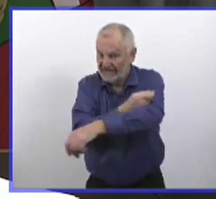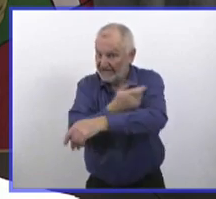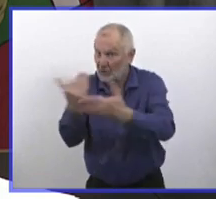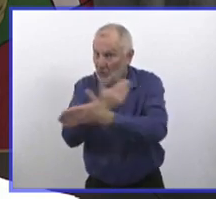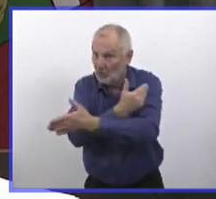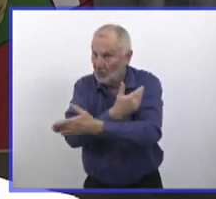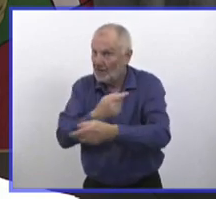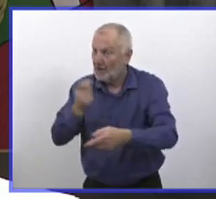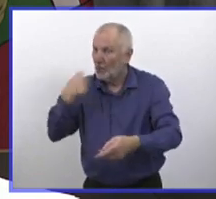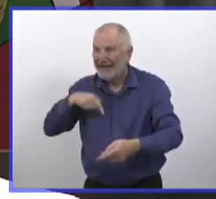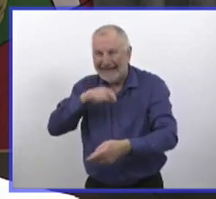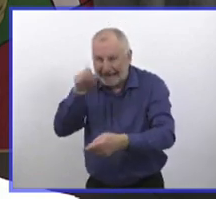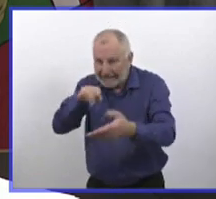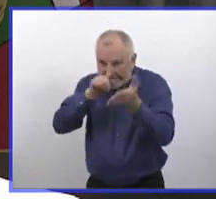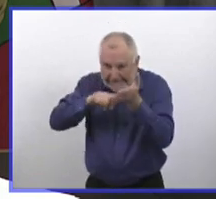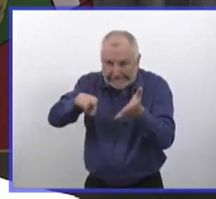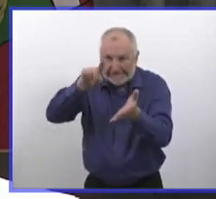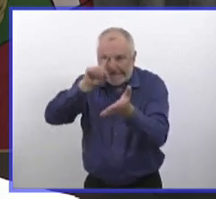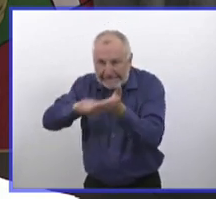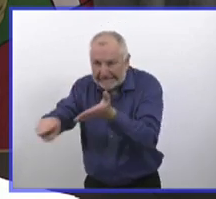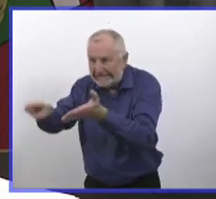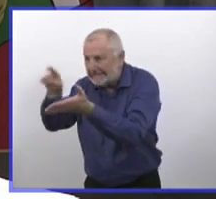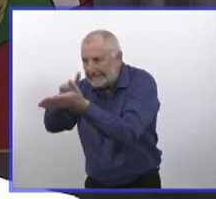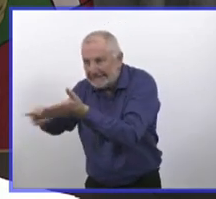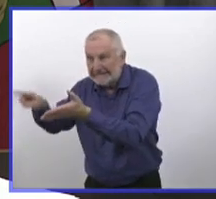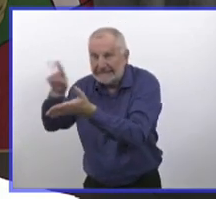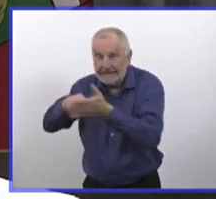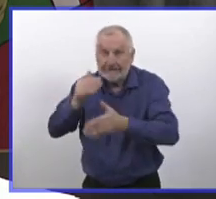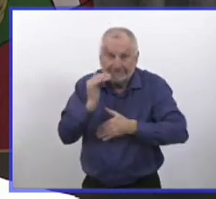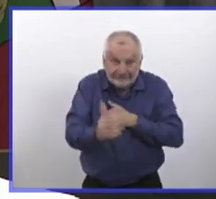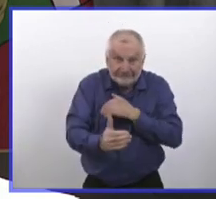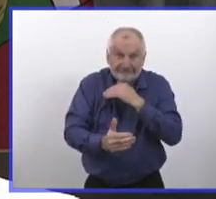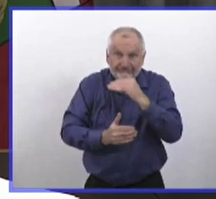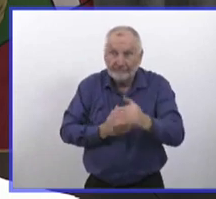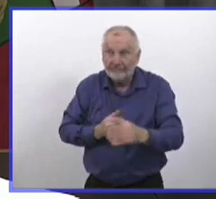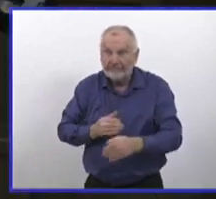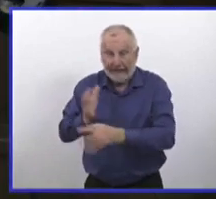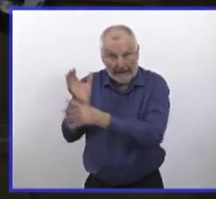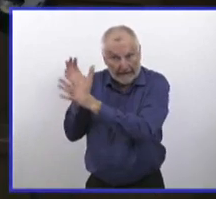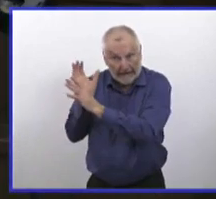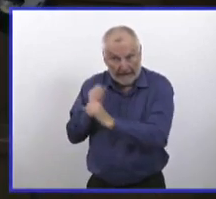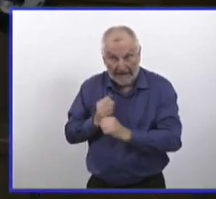we are using the best information that we have while we have it.